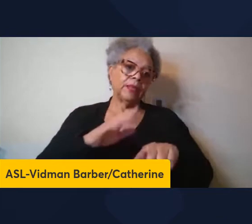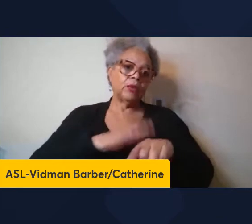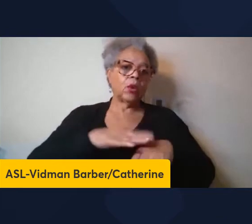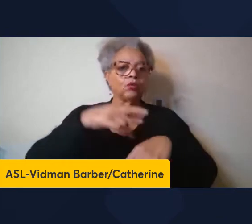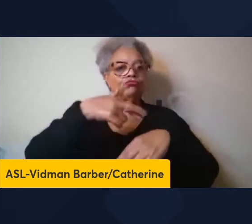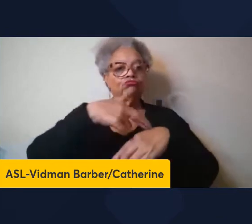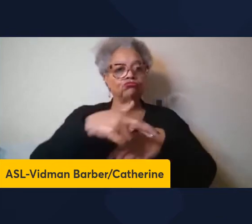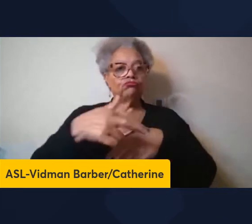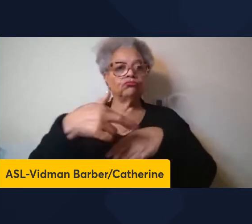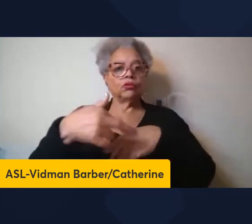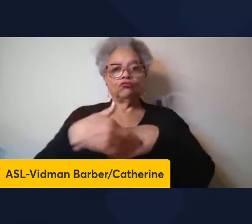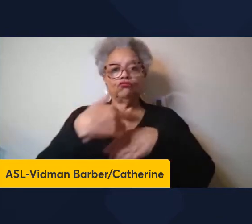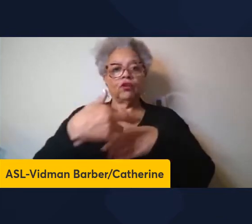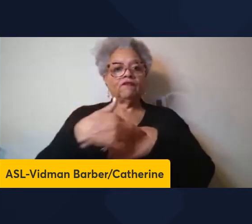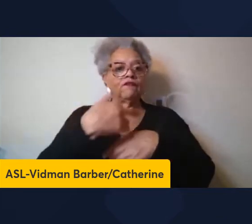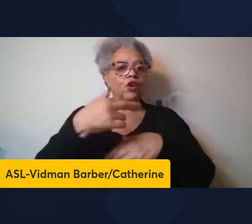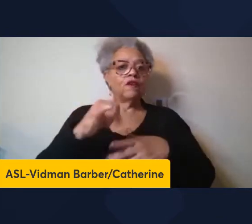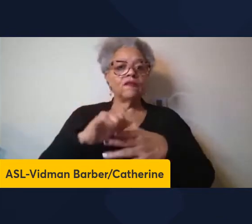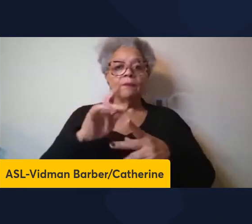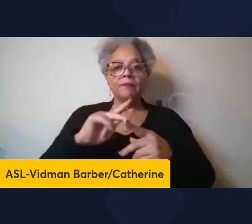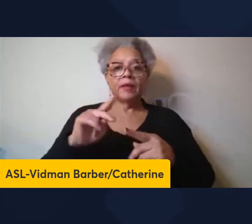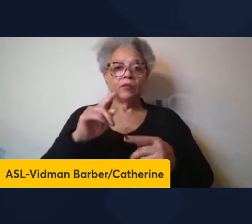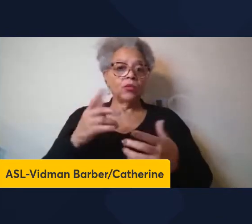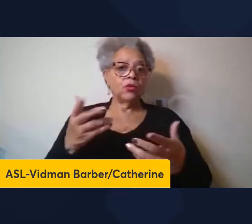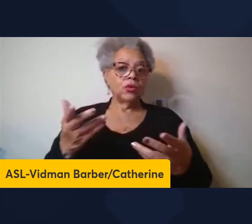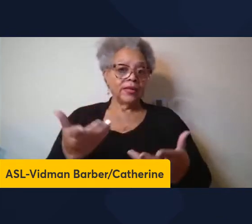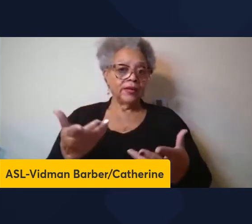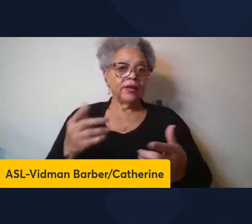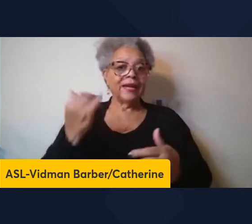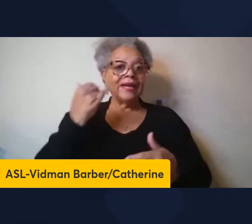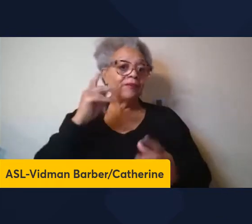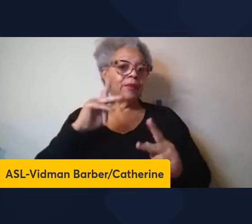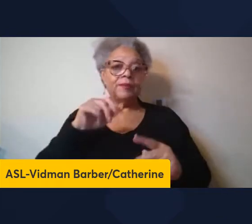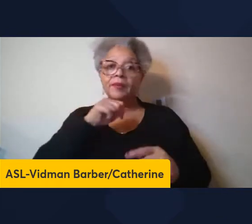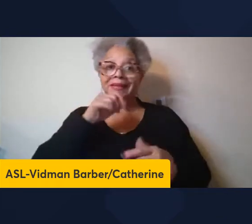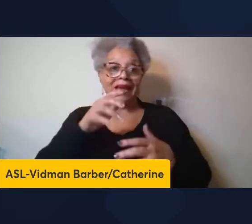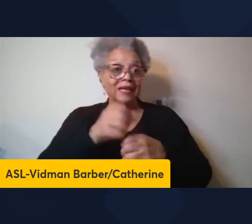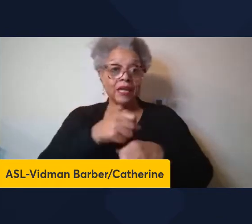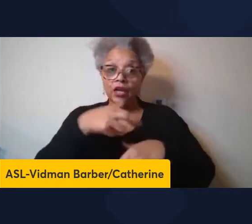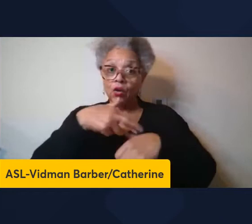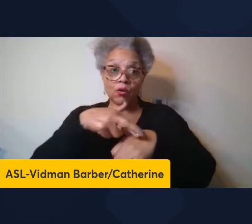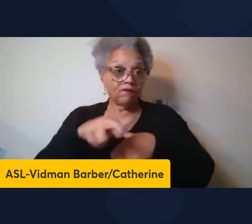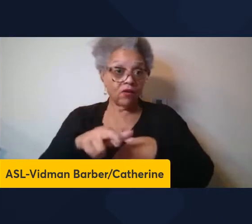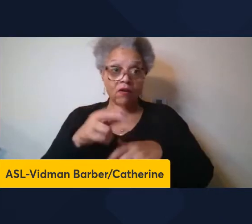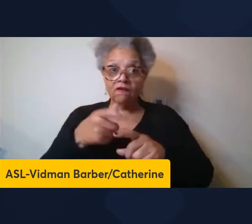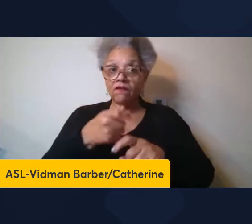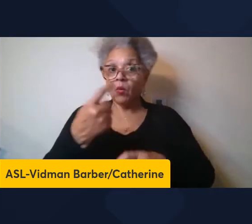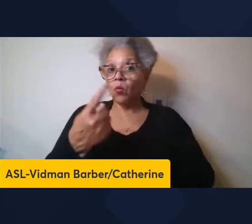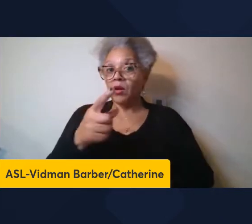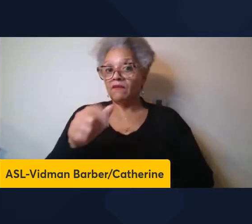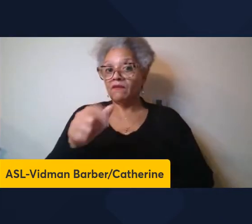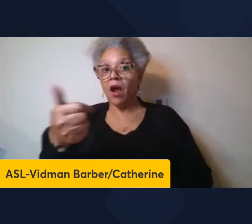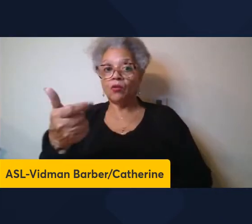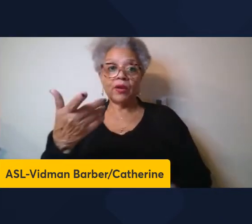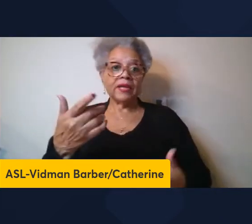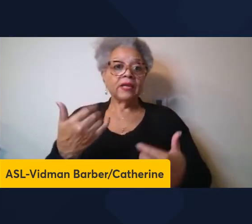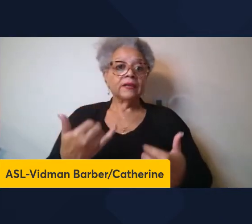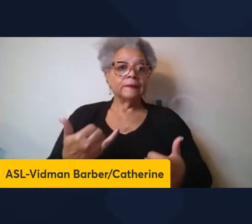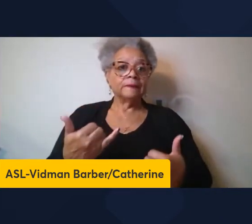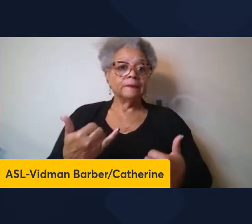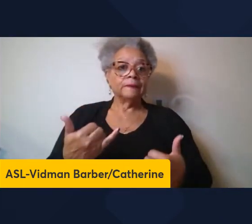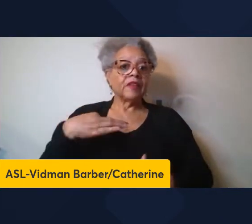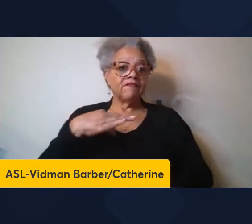referrals from people over here. So if people don't get a referral from one of our already existing